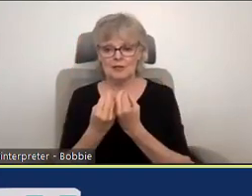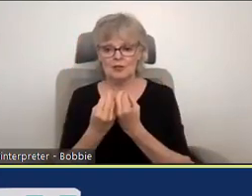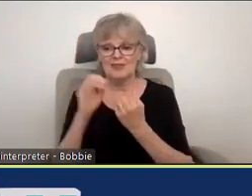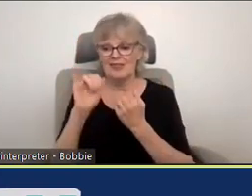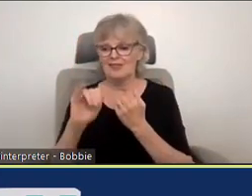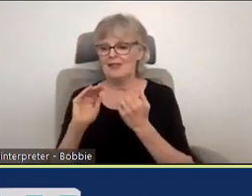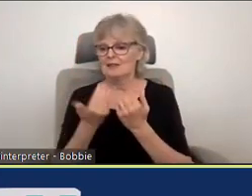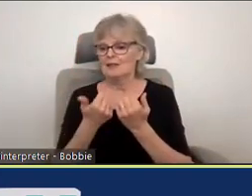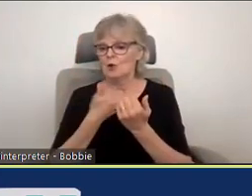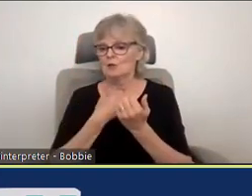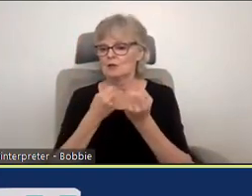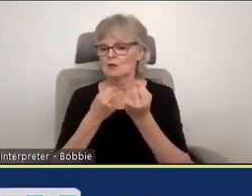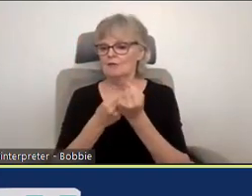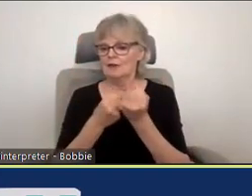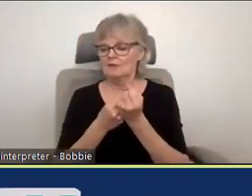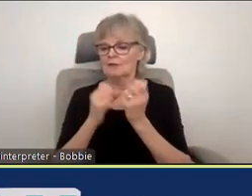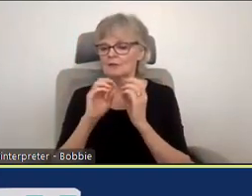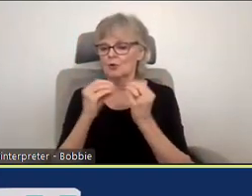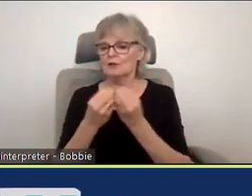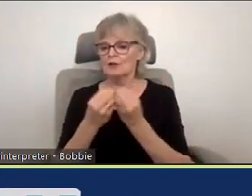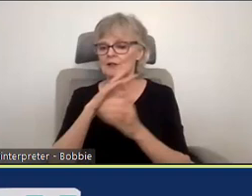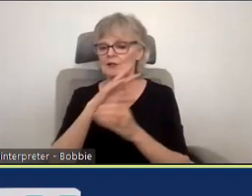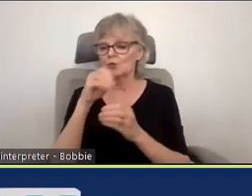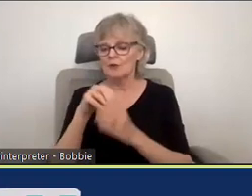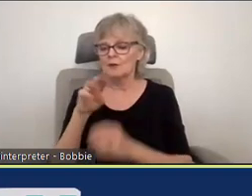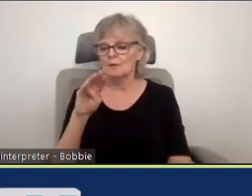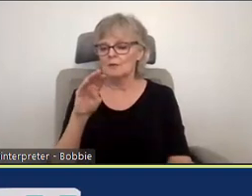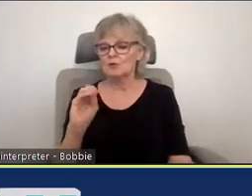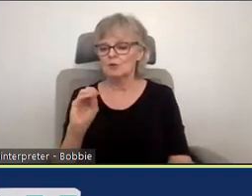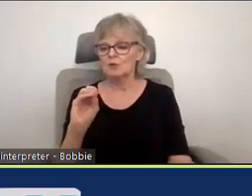self-advocacy organization in Missouri. We also